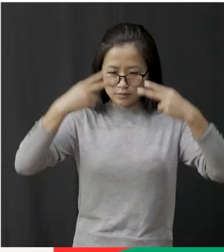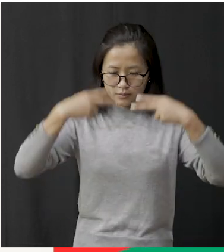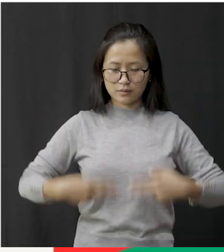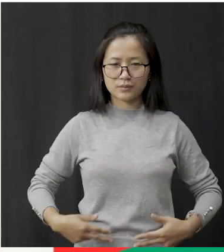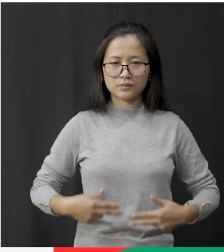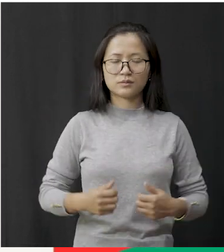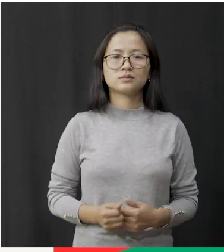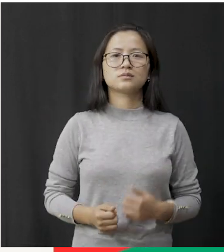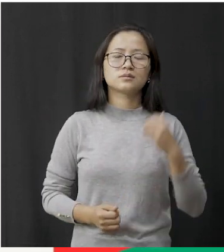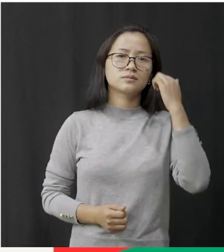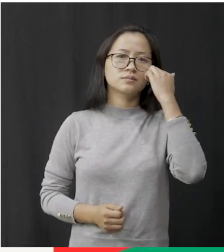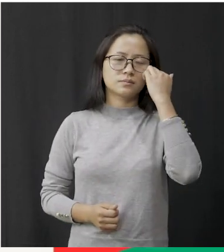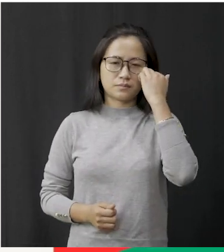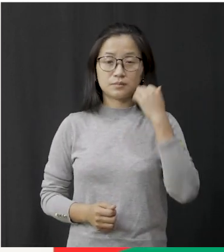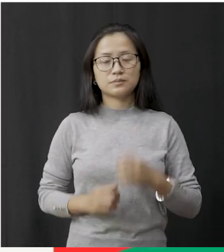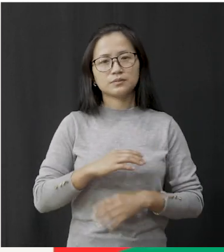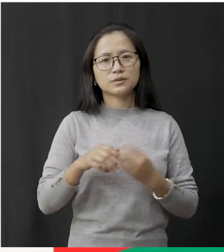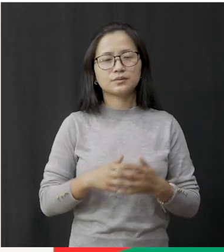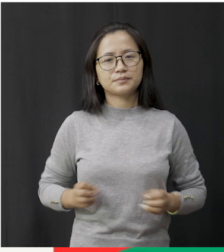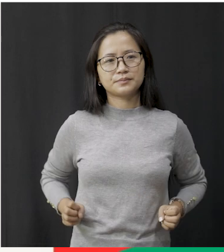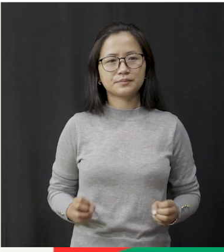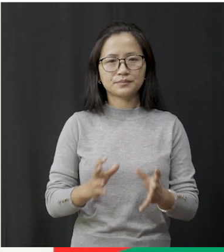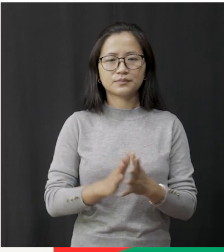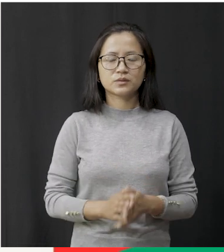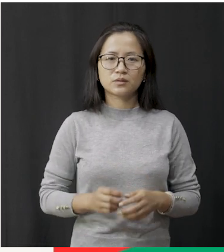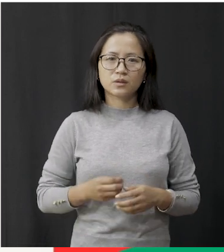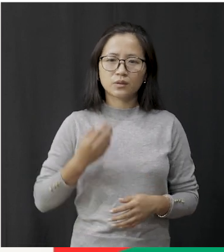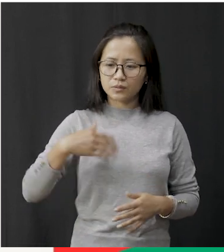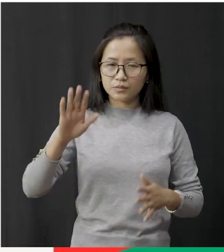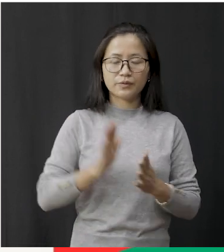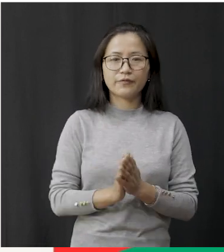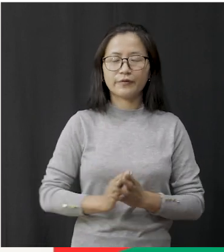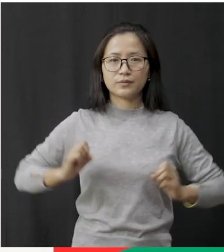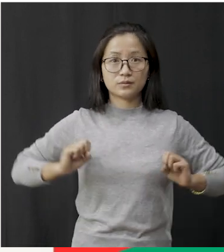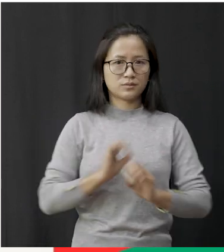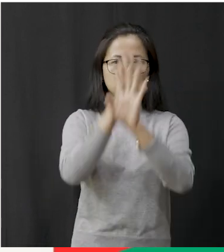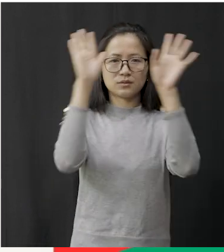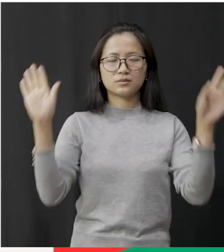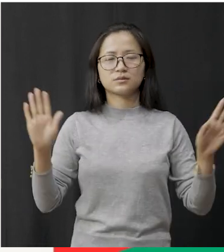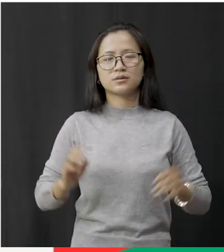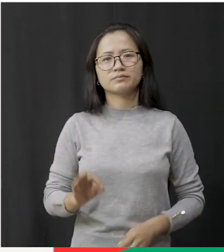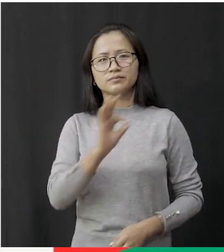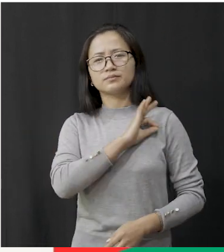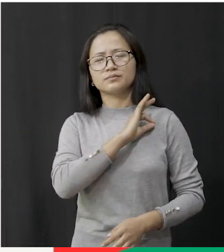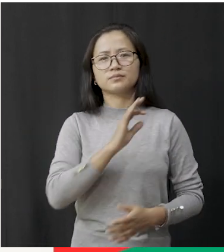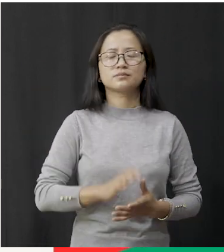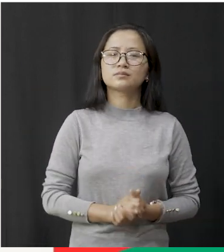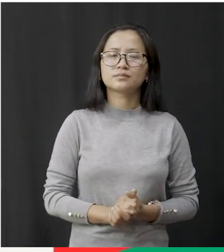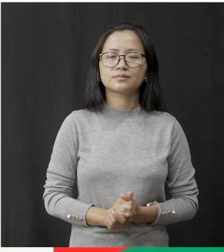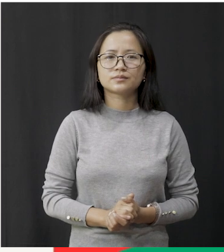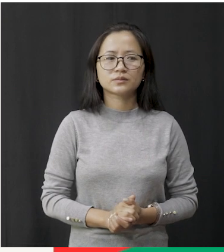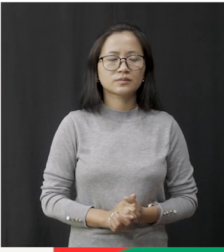habits. Okay? So are you all ready? Now this is going to be very exciting and interesting, students. So let's